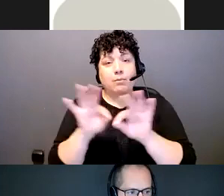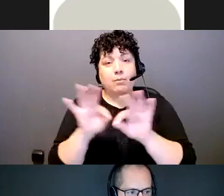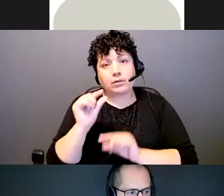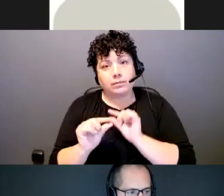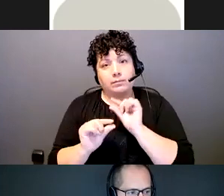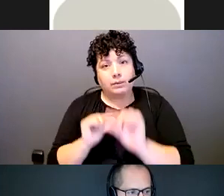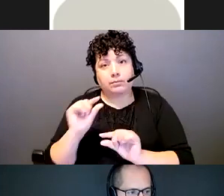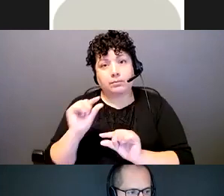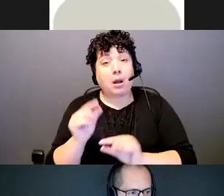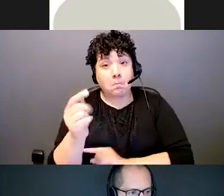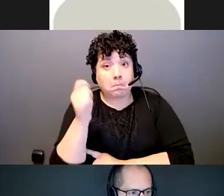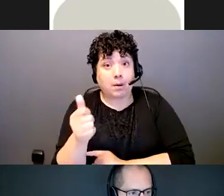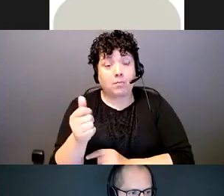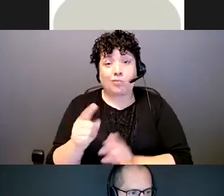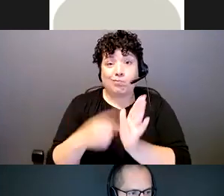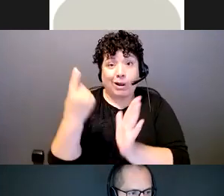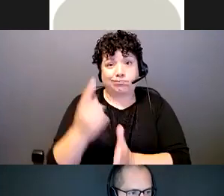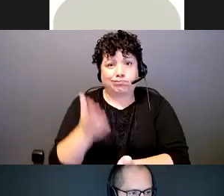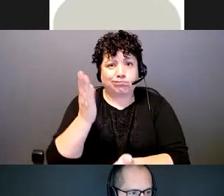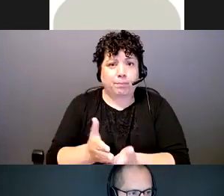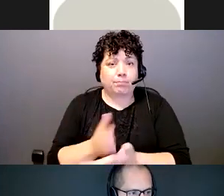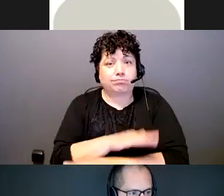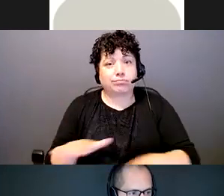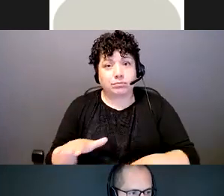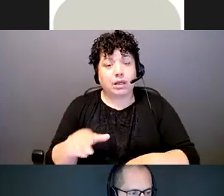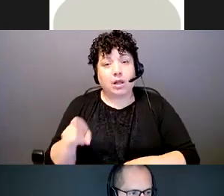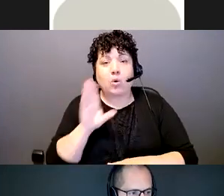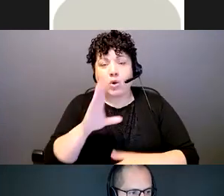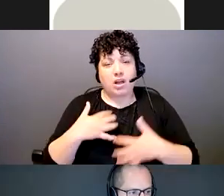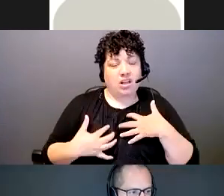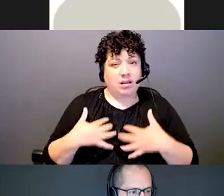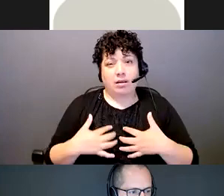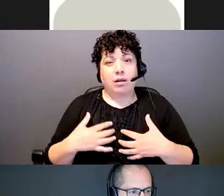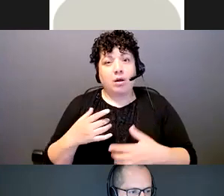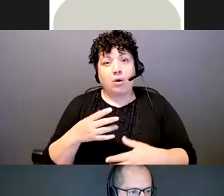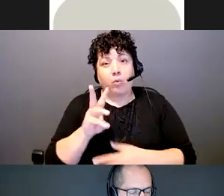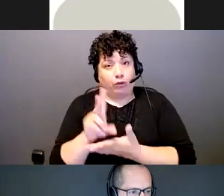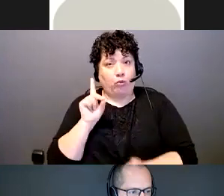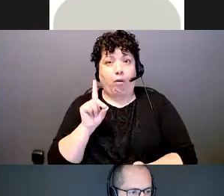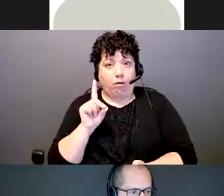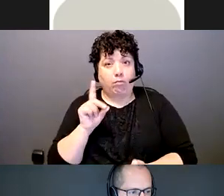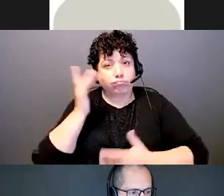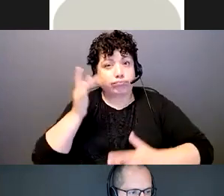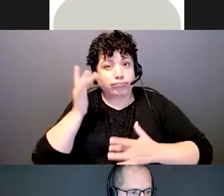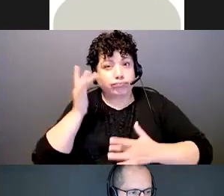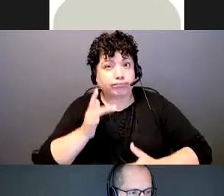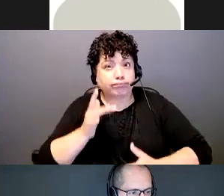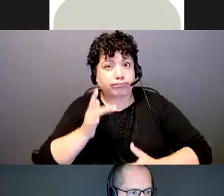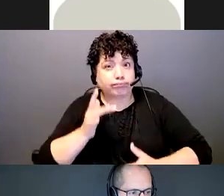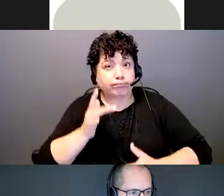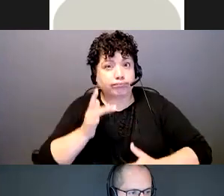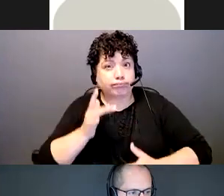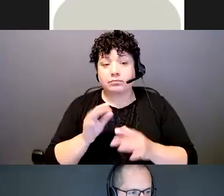stop suddenly and abruptly and put the person into withdrawal. A nice thing that we see now is that a lot of